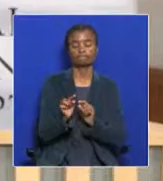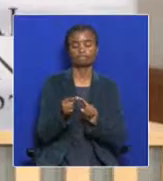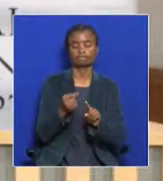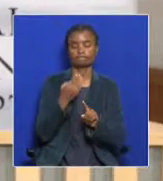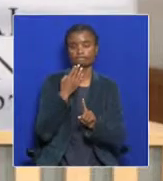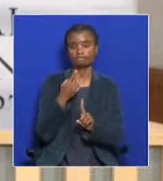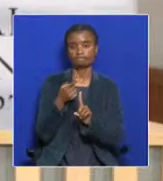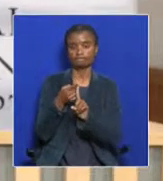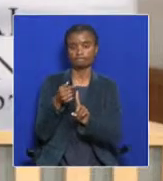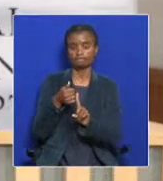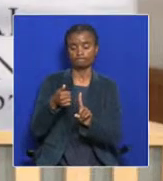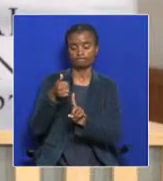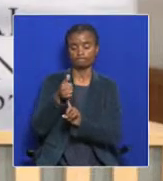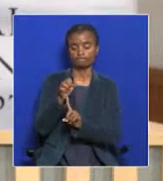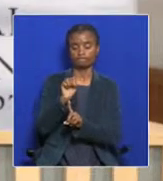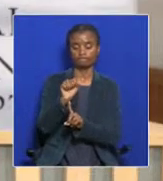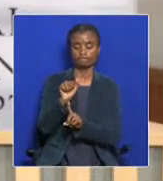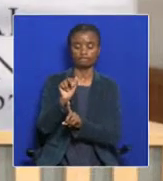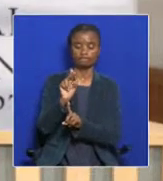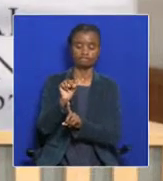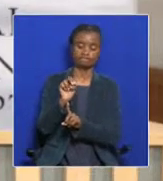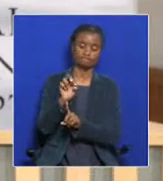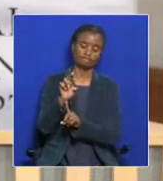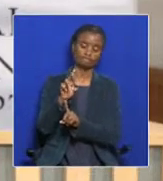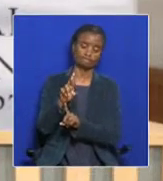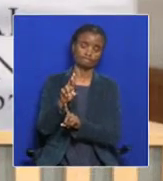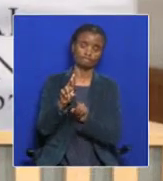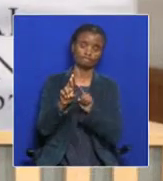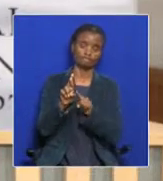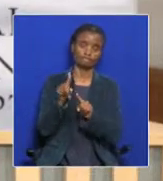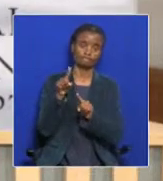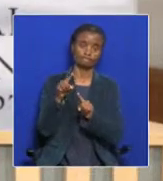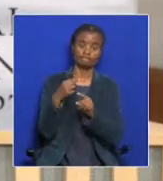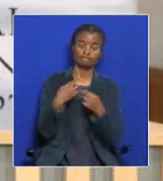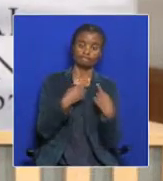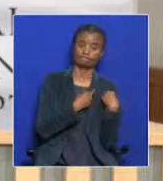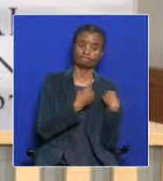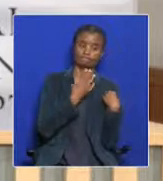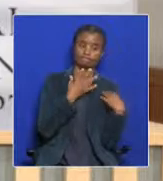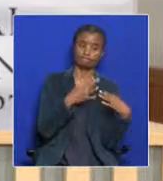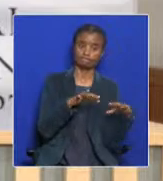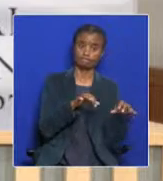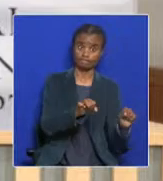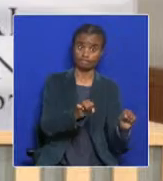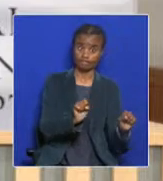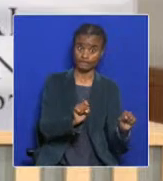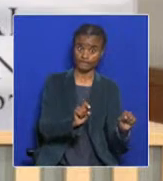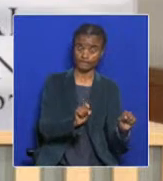who handled this seizure. It stated paragraph 3